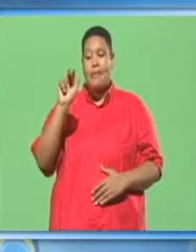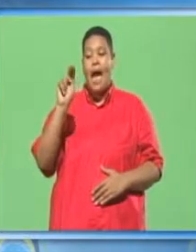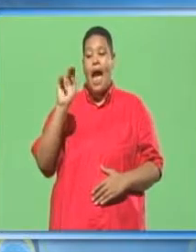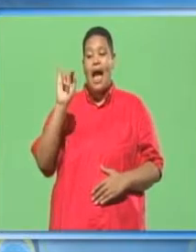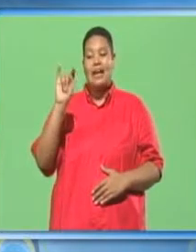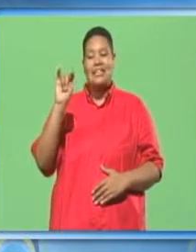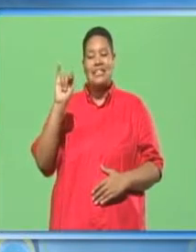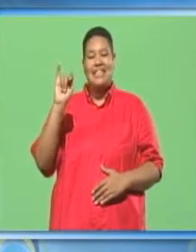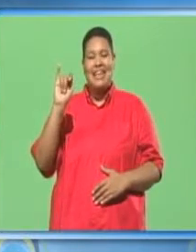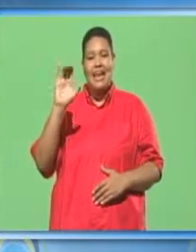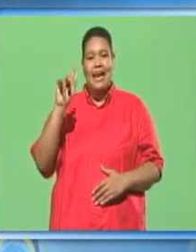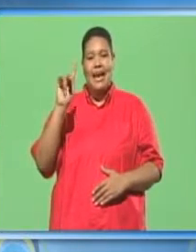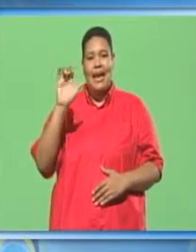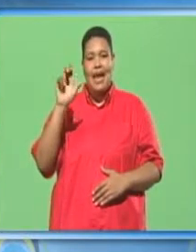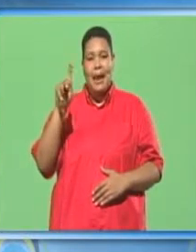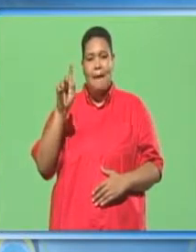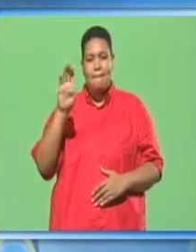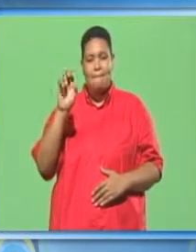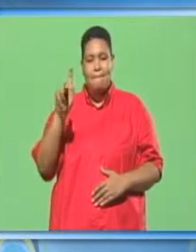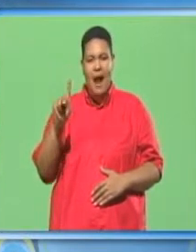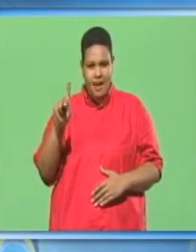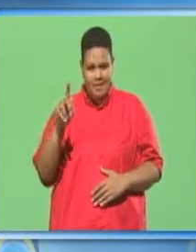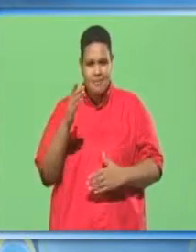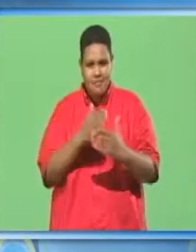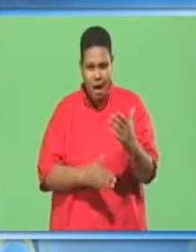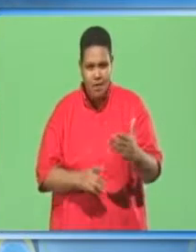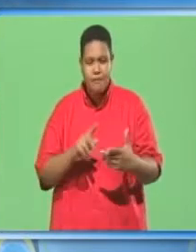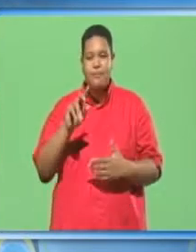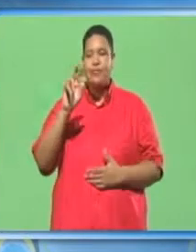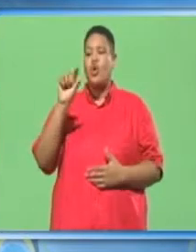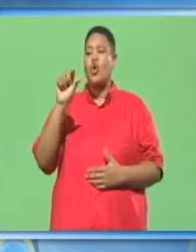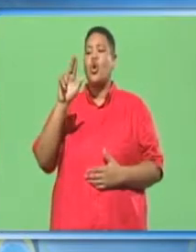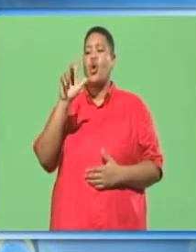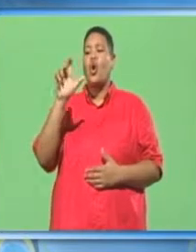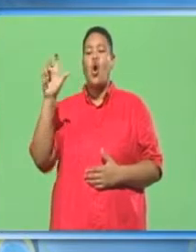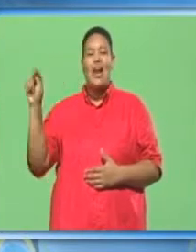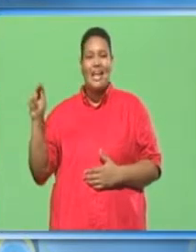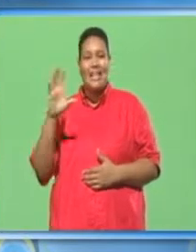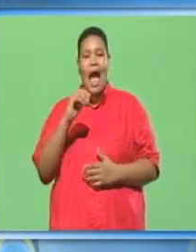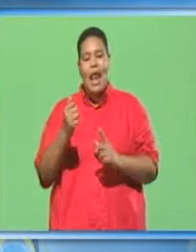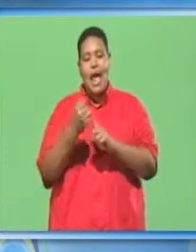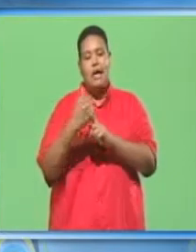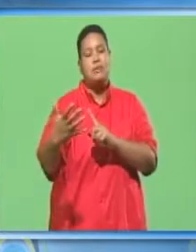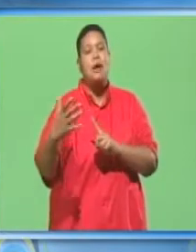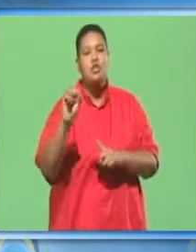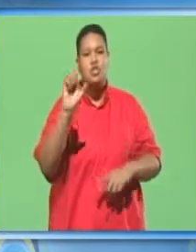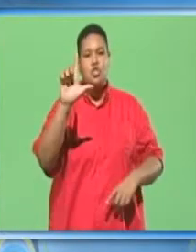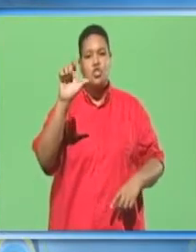copper, reinforcement shoulder gullet, and expansion slot.